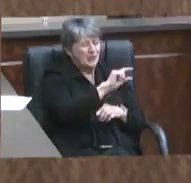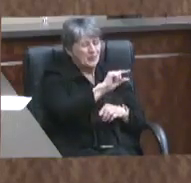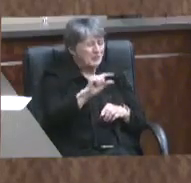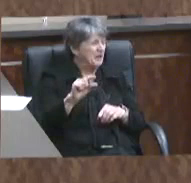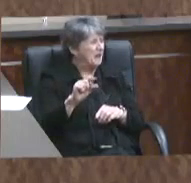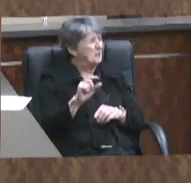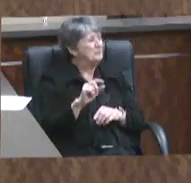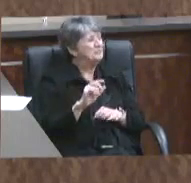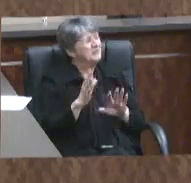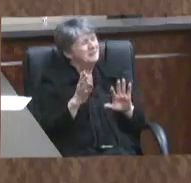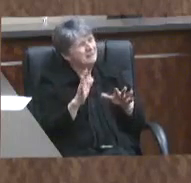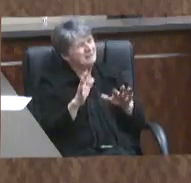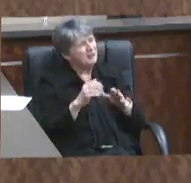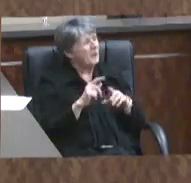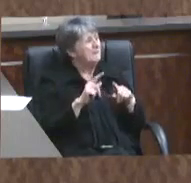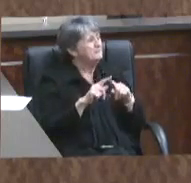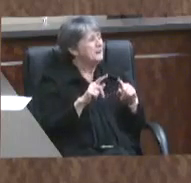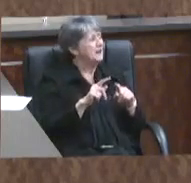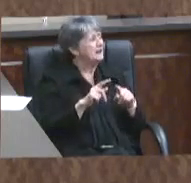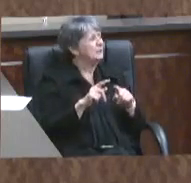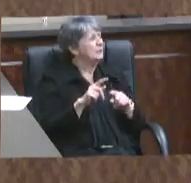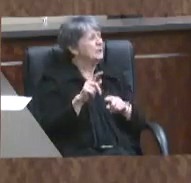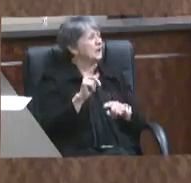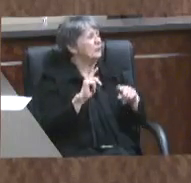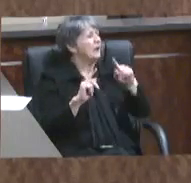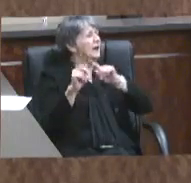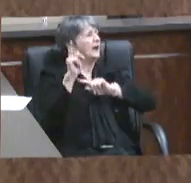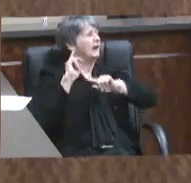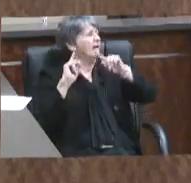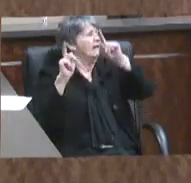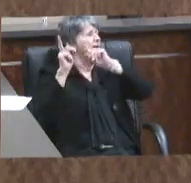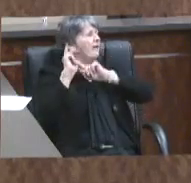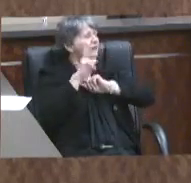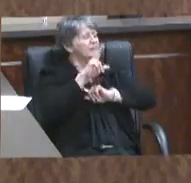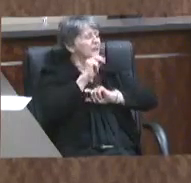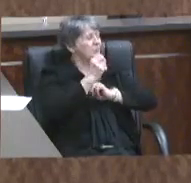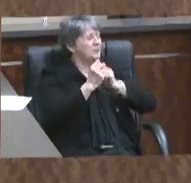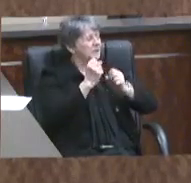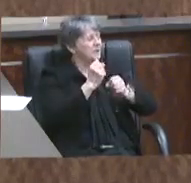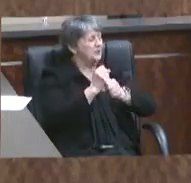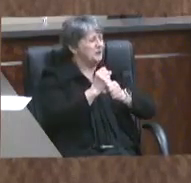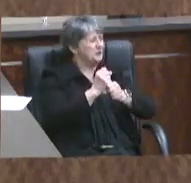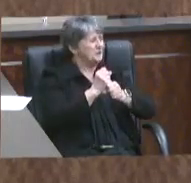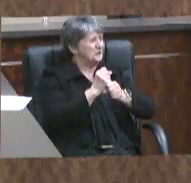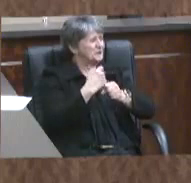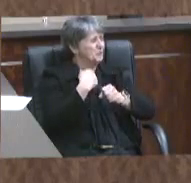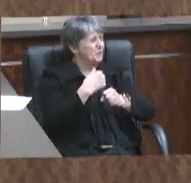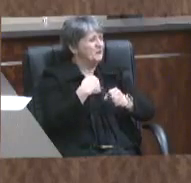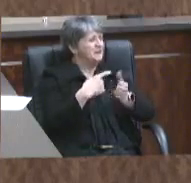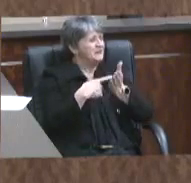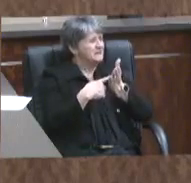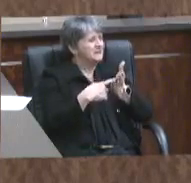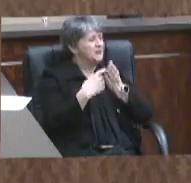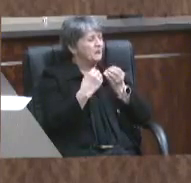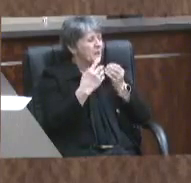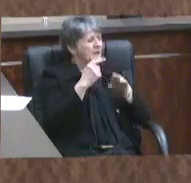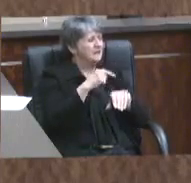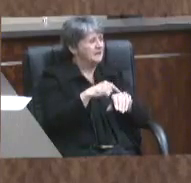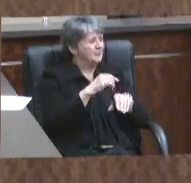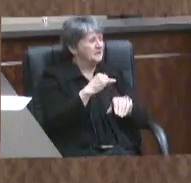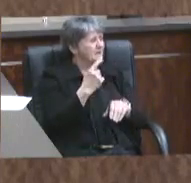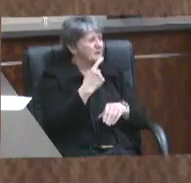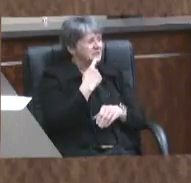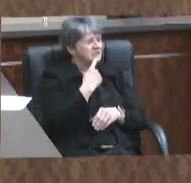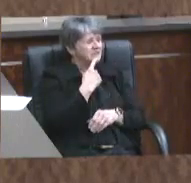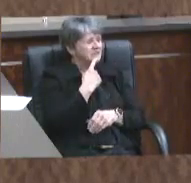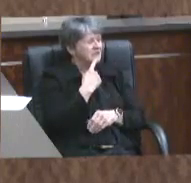still kind of there. But I want to take you back 30 years, Rich, because you and I have had this discussion many times. And I always say if you'd have got one more point